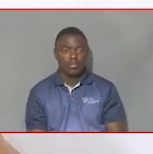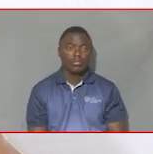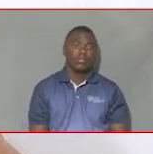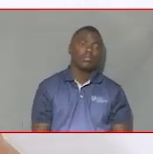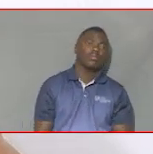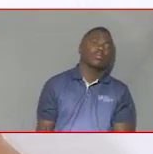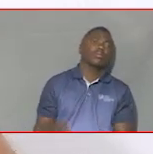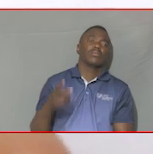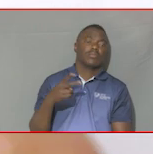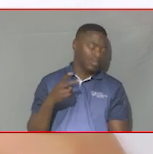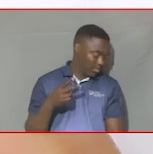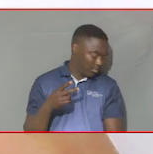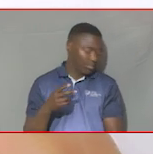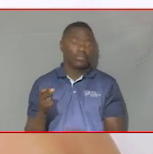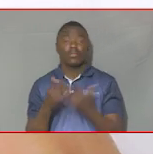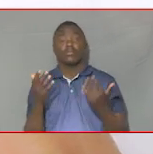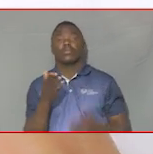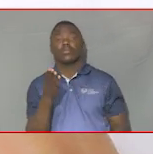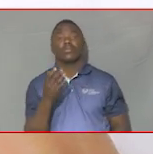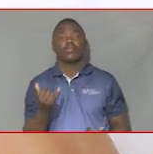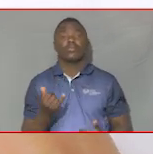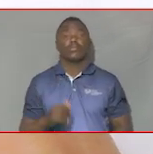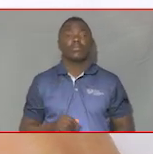And then, in this case, how many are left?